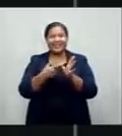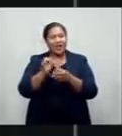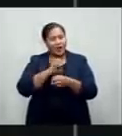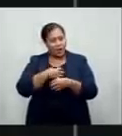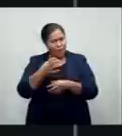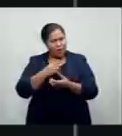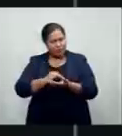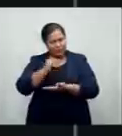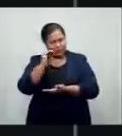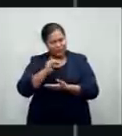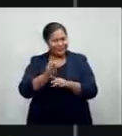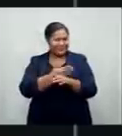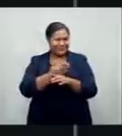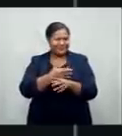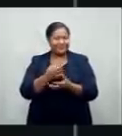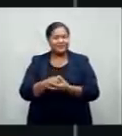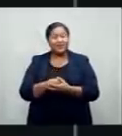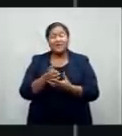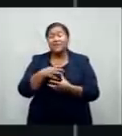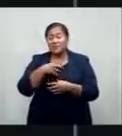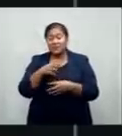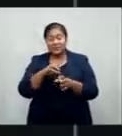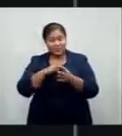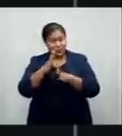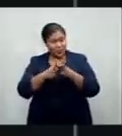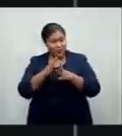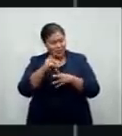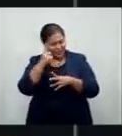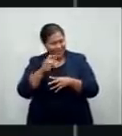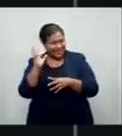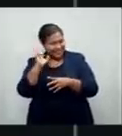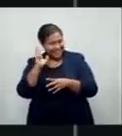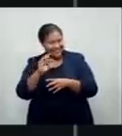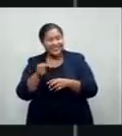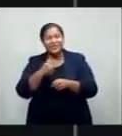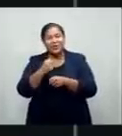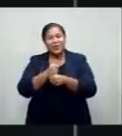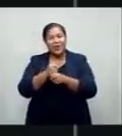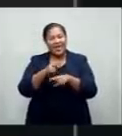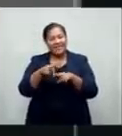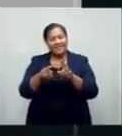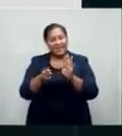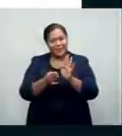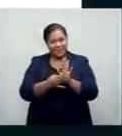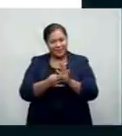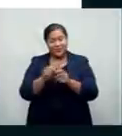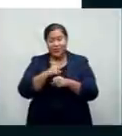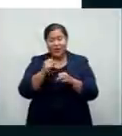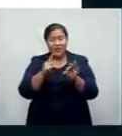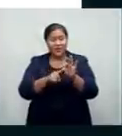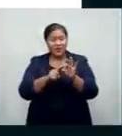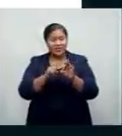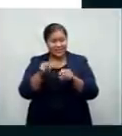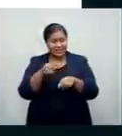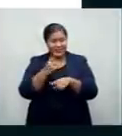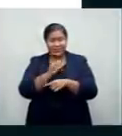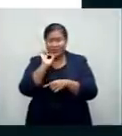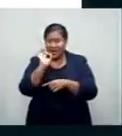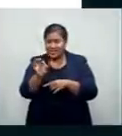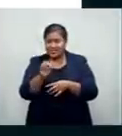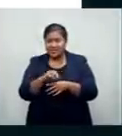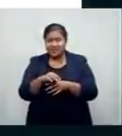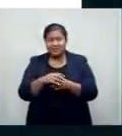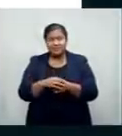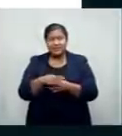than before. For these stories and others, you can tune in daily to our sister radio station Gold FM. To our poll question, this week we're asking, are